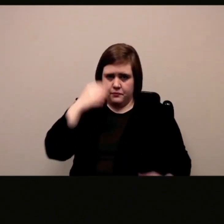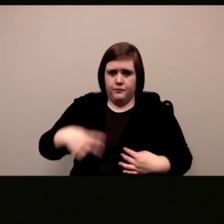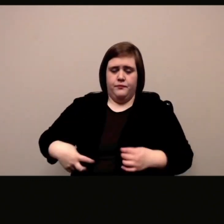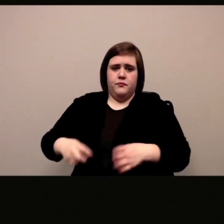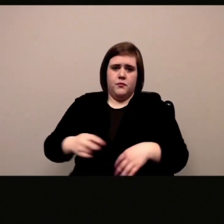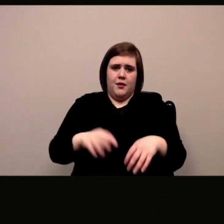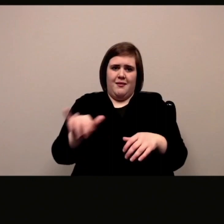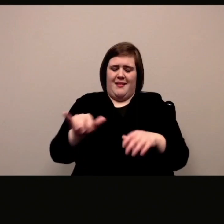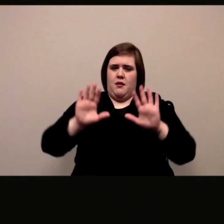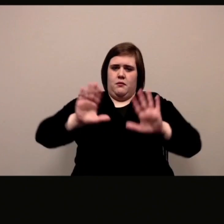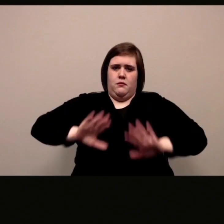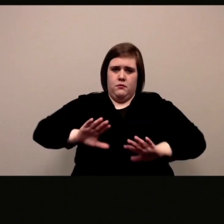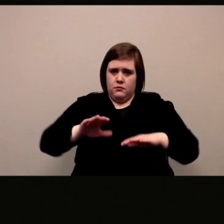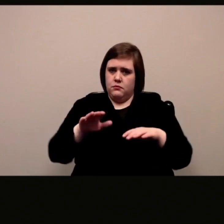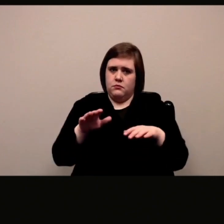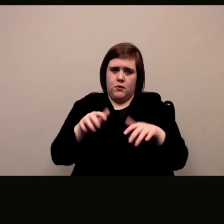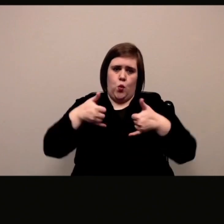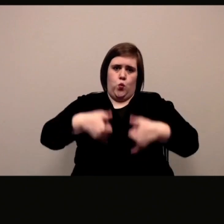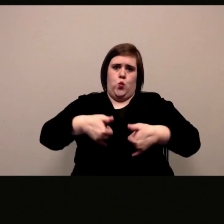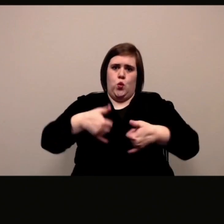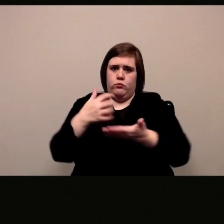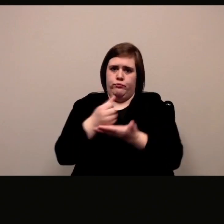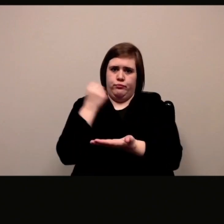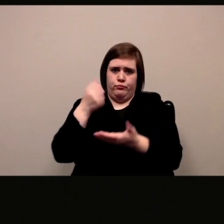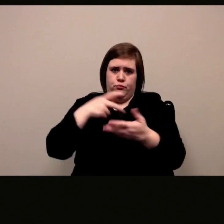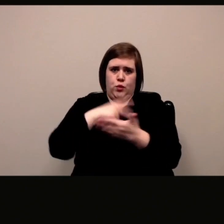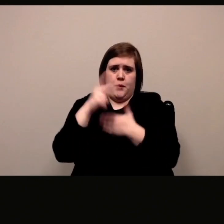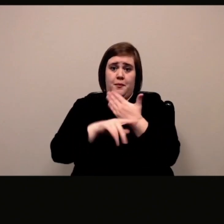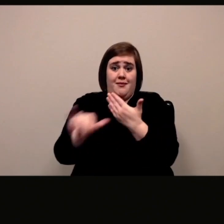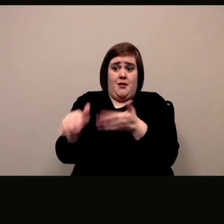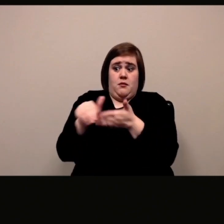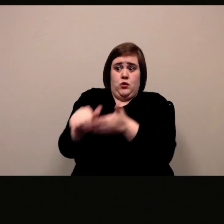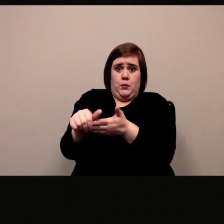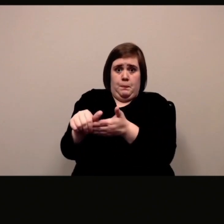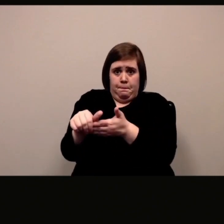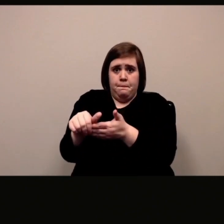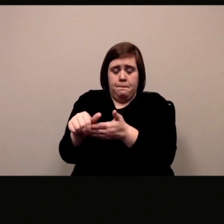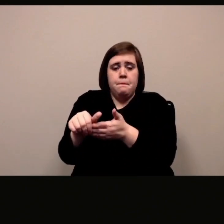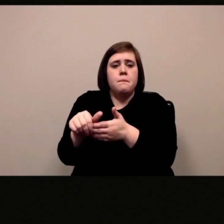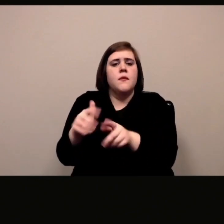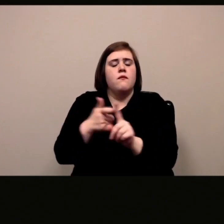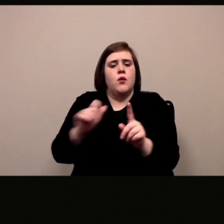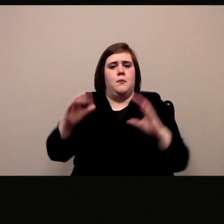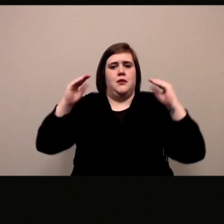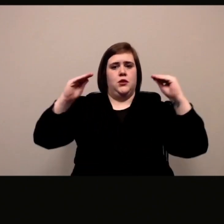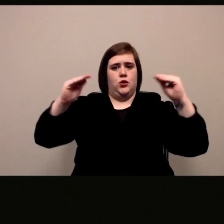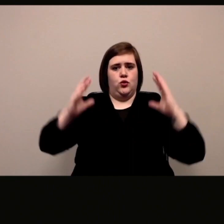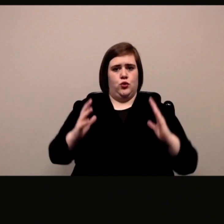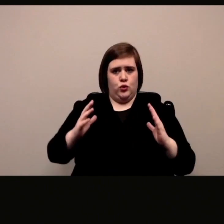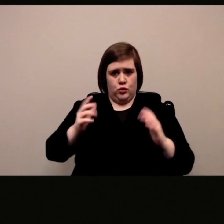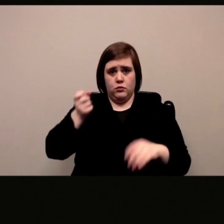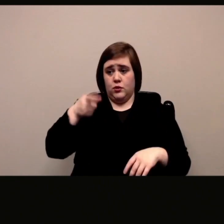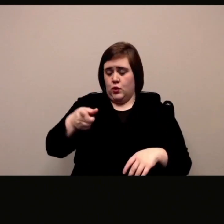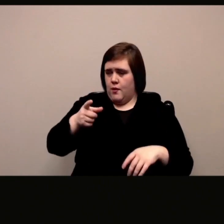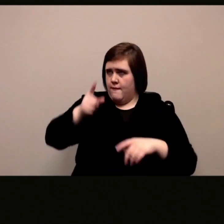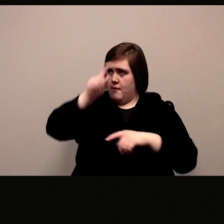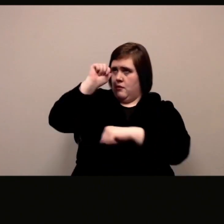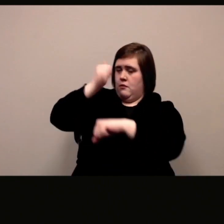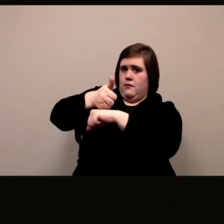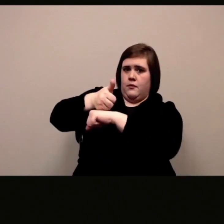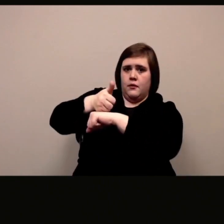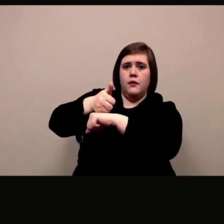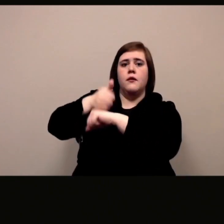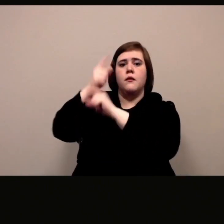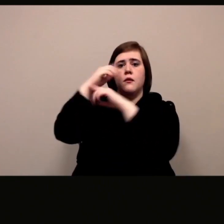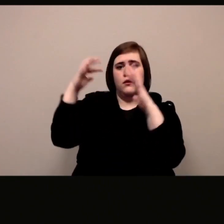award-winning program. And that's where the leadership part comes in from a teacher. If you have that mindset and you have